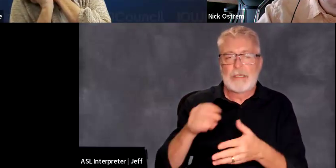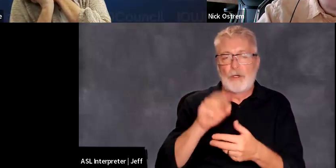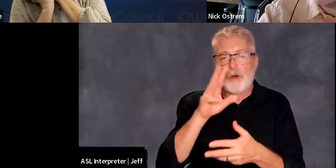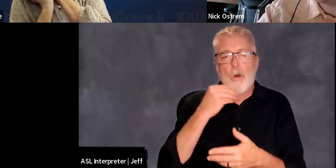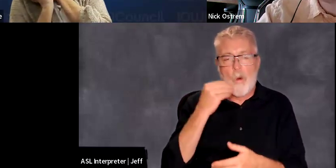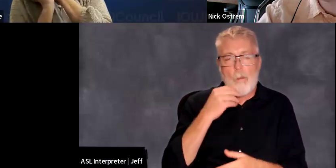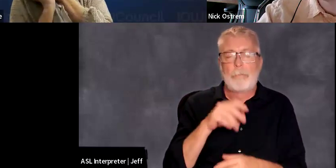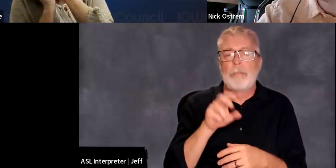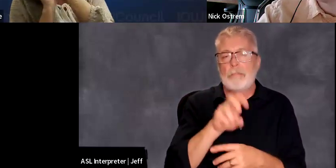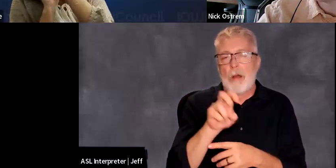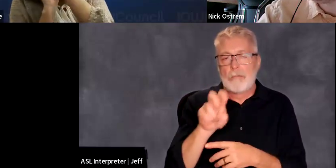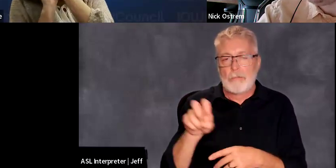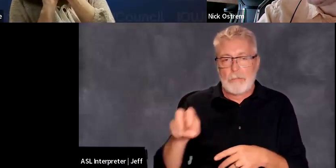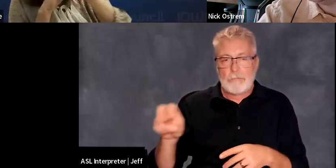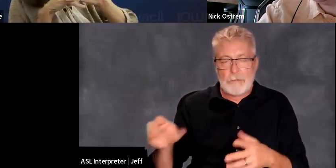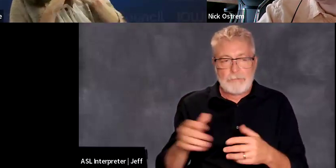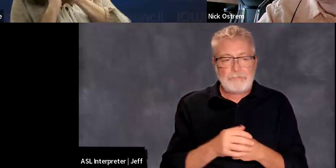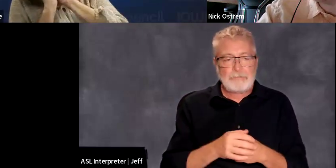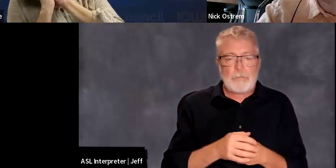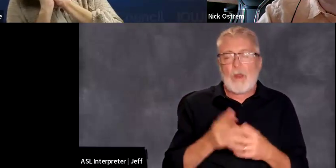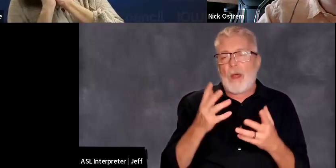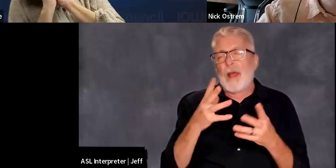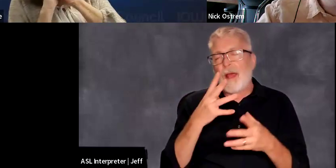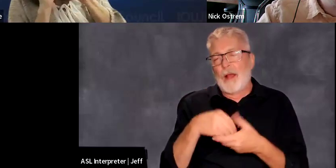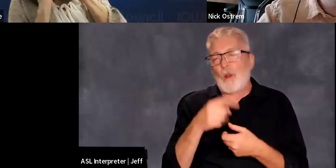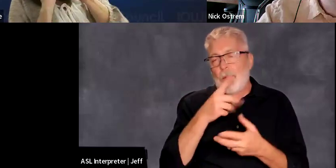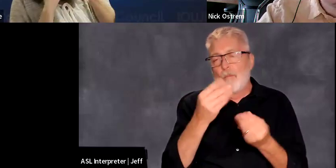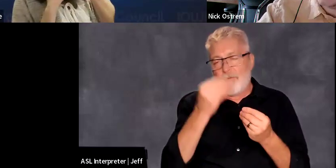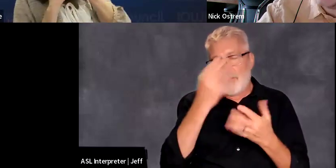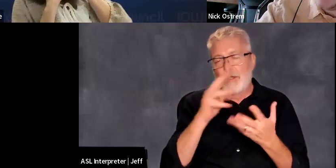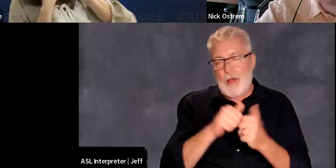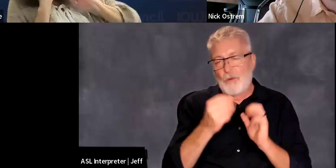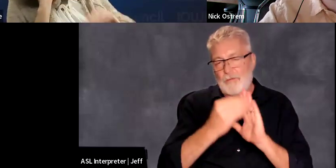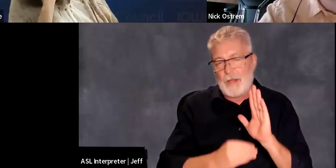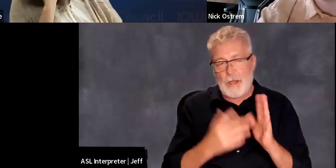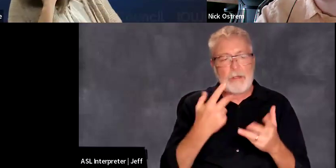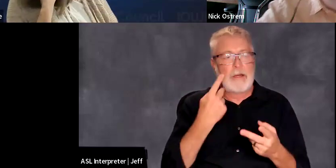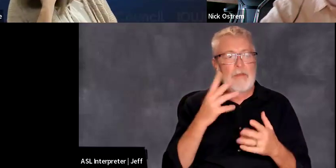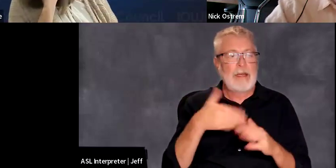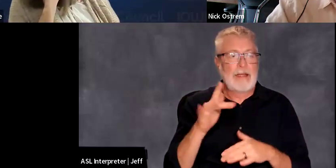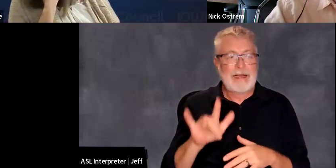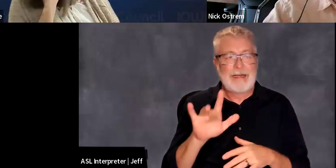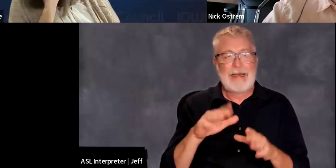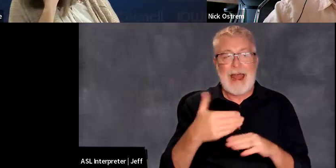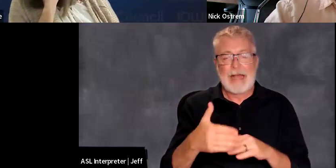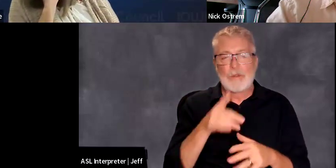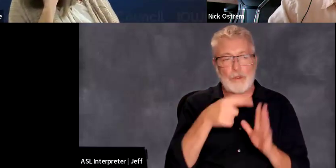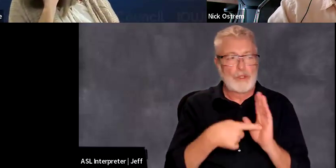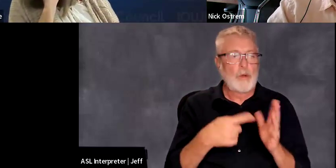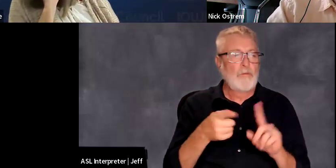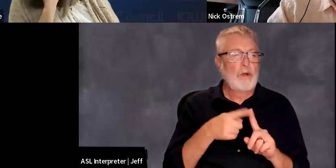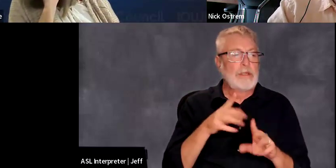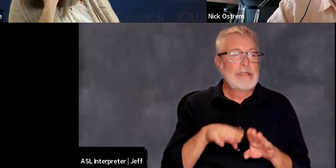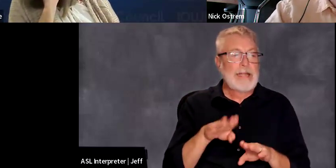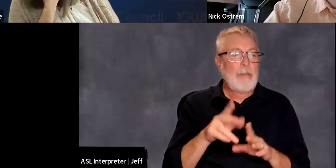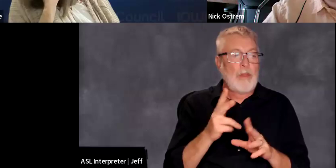information about completing the form. So if you click next, you will see what that is talking about. So the first page of step 3